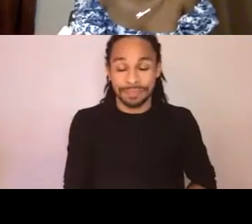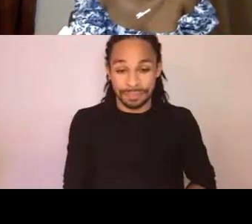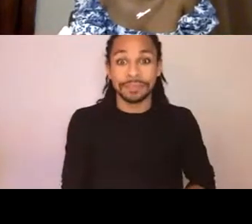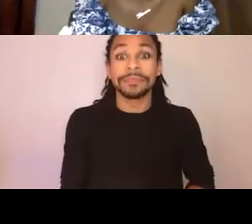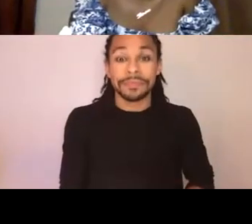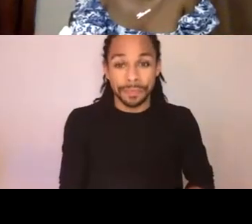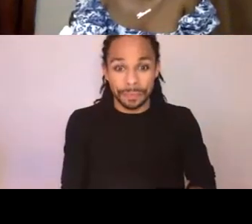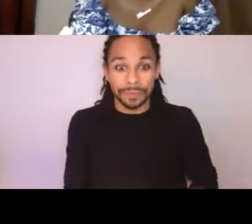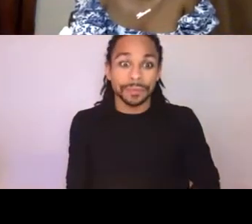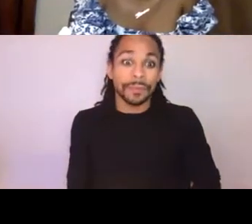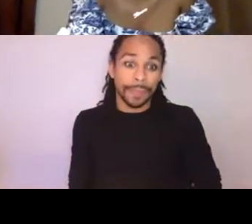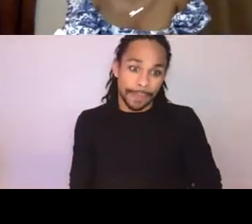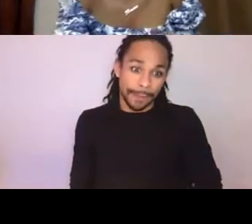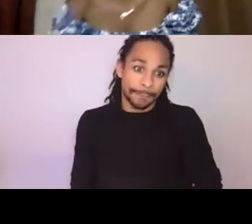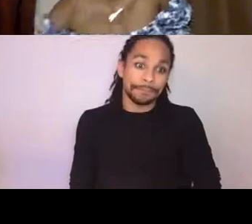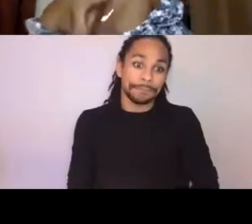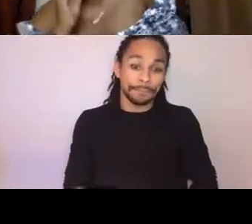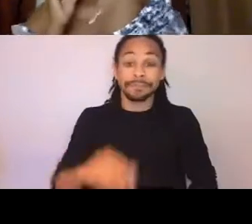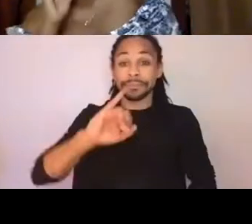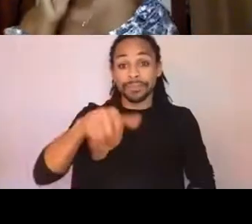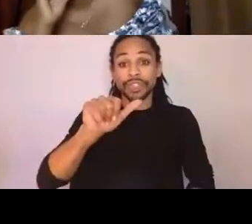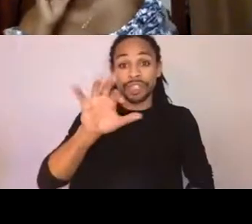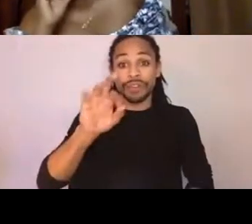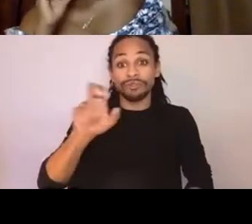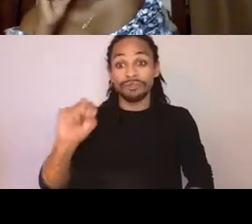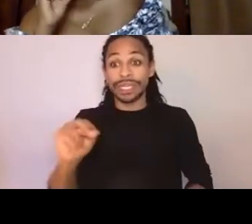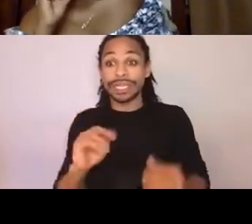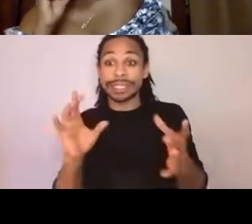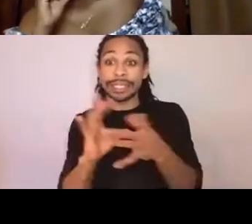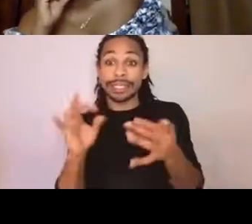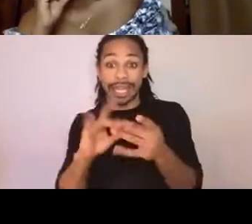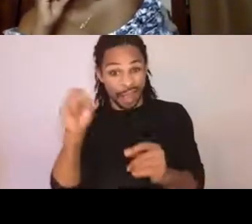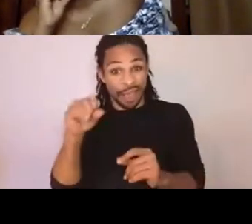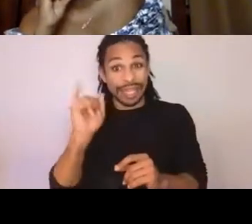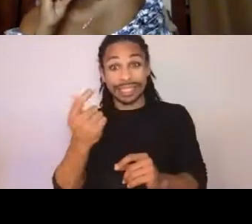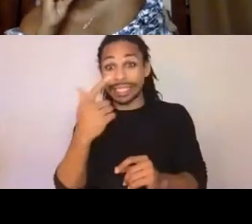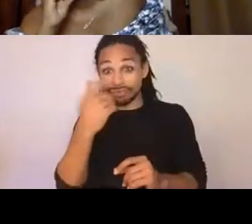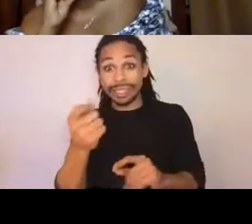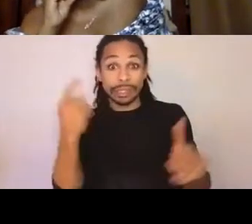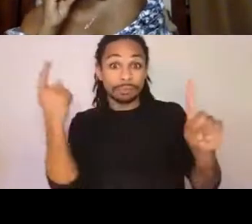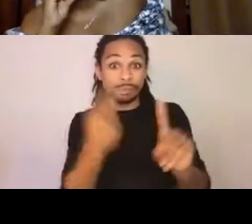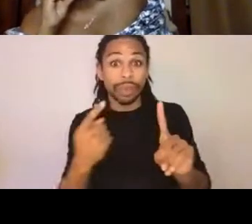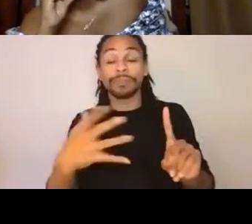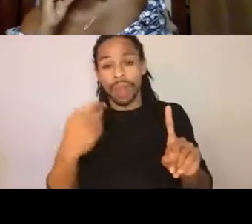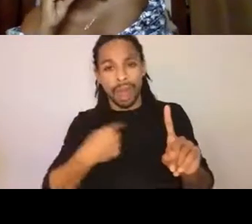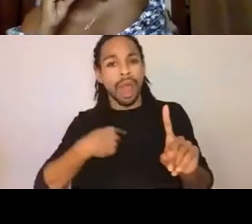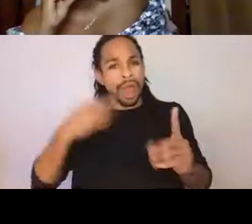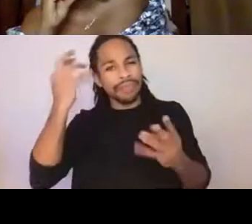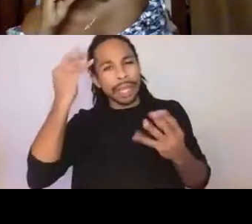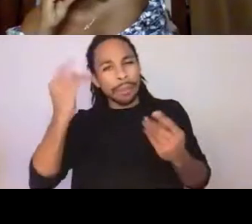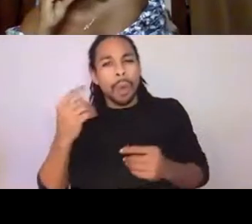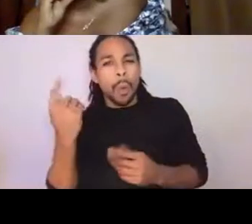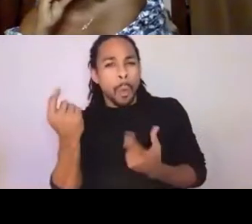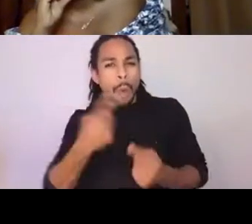You know, I think that's, it's such an interesting point. And when I think about something that we talked about earlier in terms